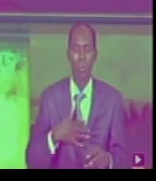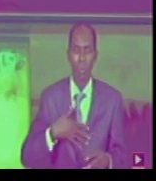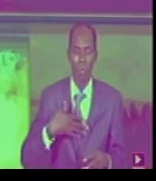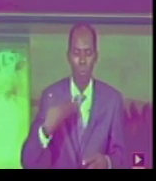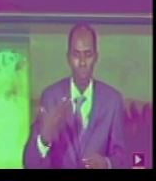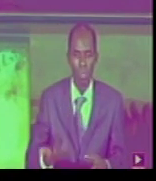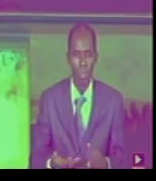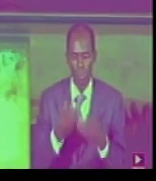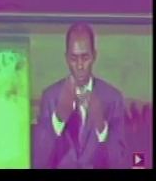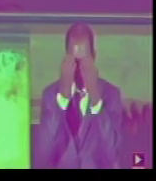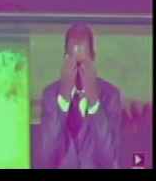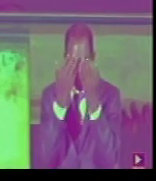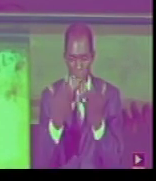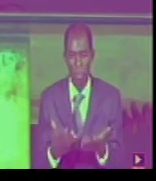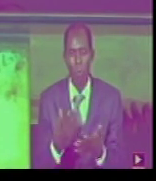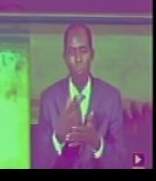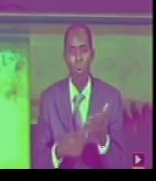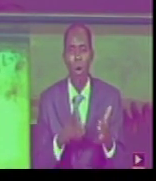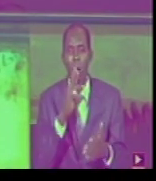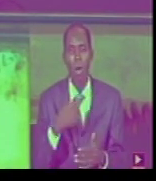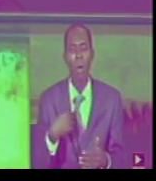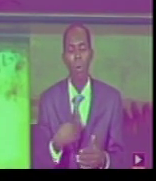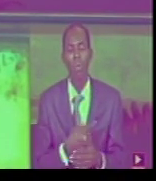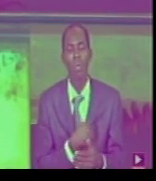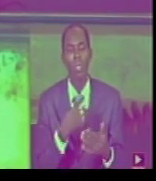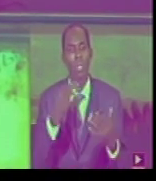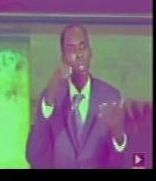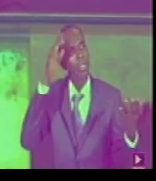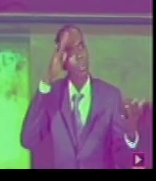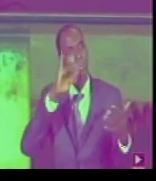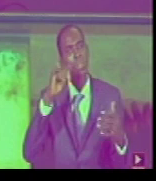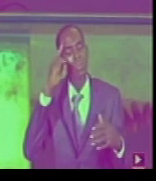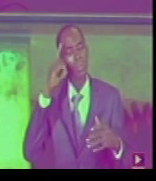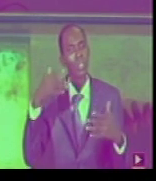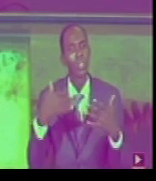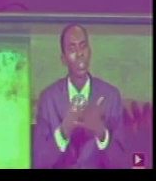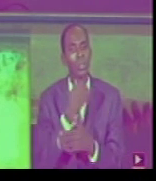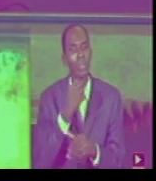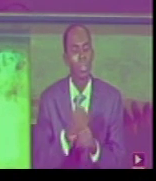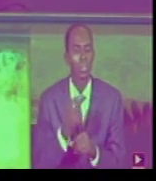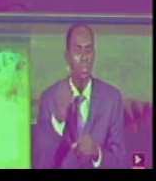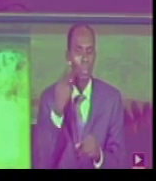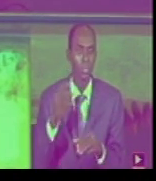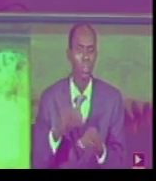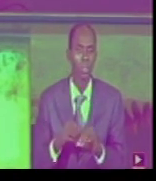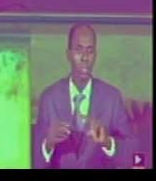we expecting now for the new year? Come to 2 Peter.